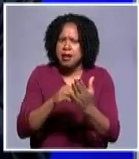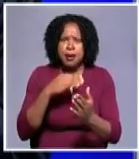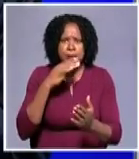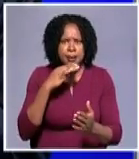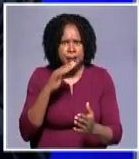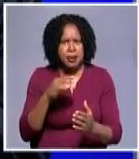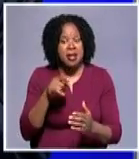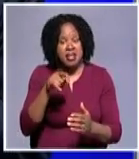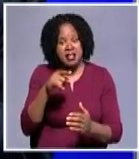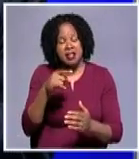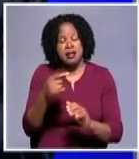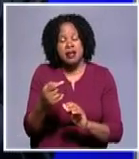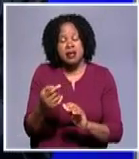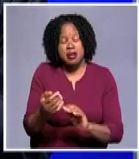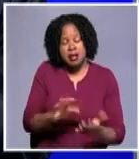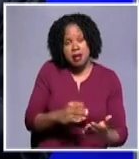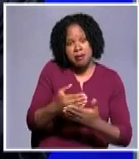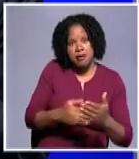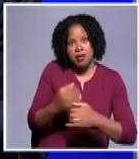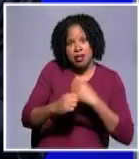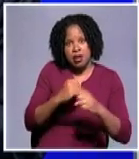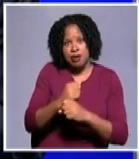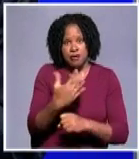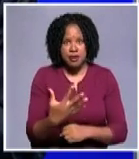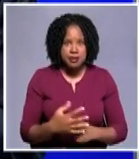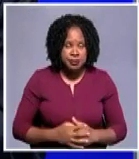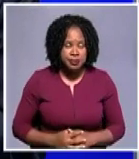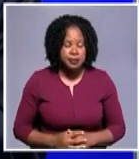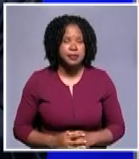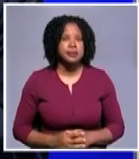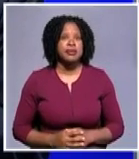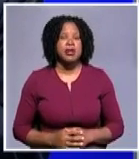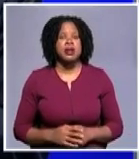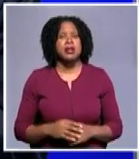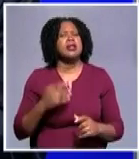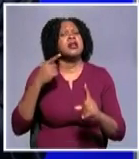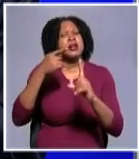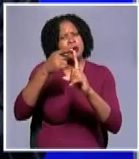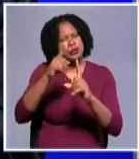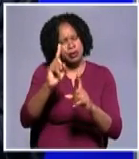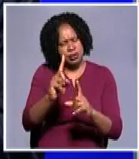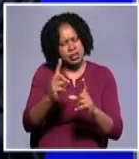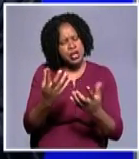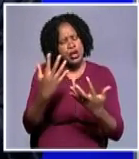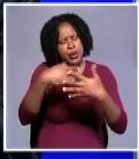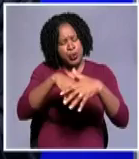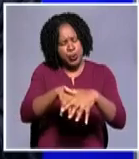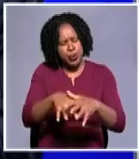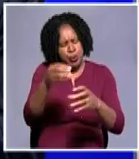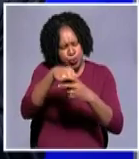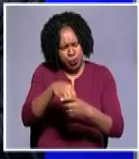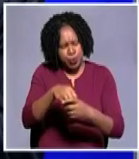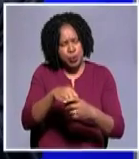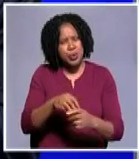mortality rate. And so the issue is inclusiveness. Inclusiveness leads to a